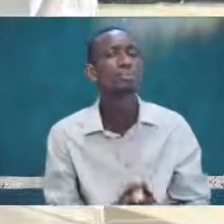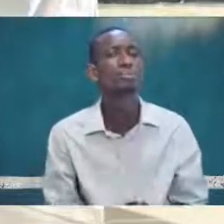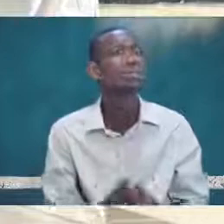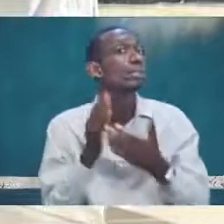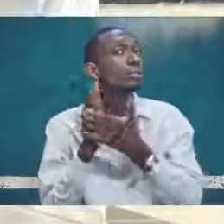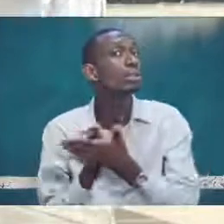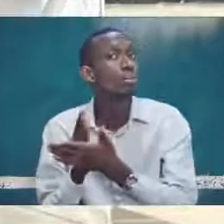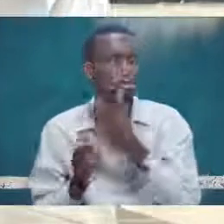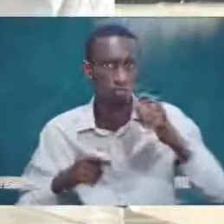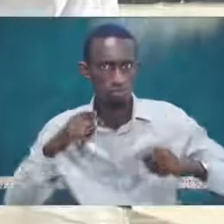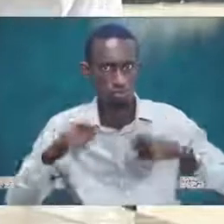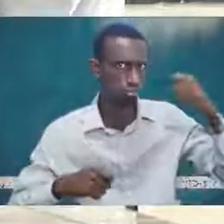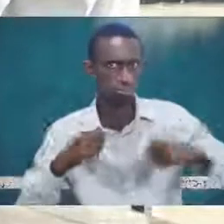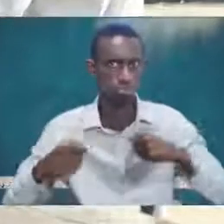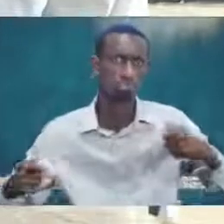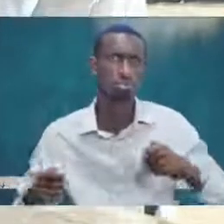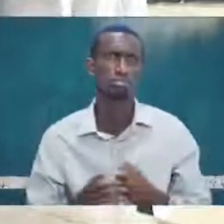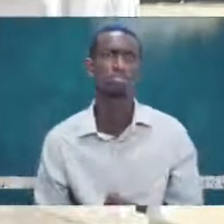of reaction